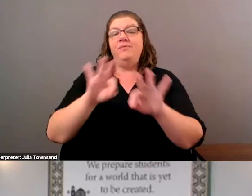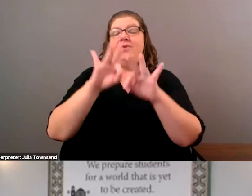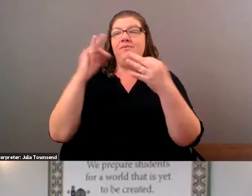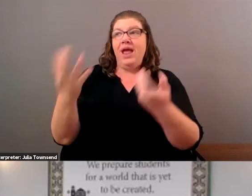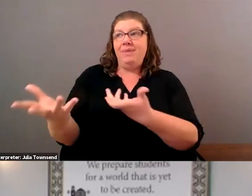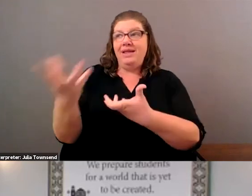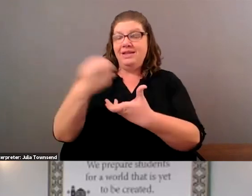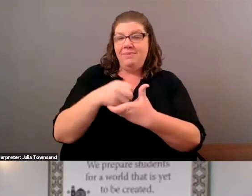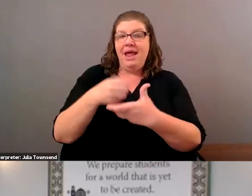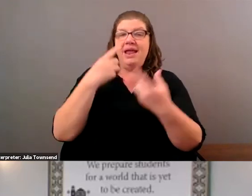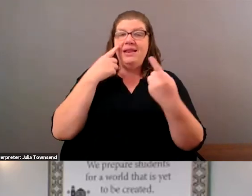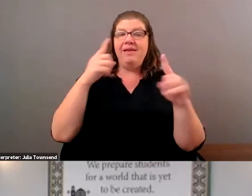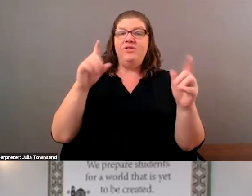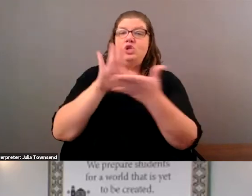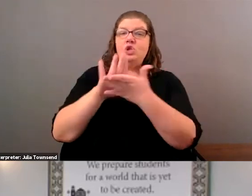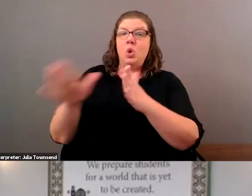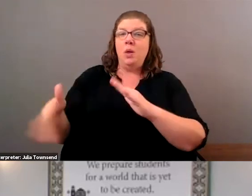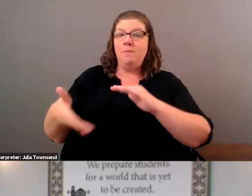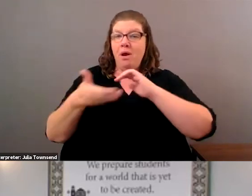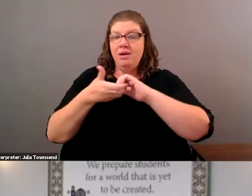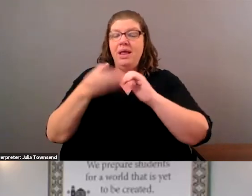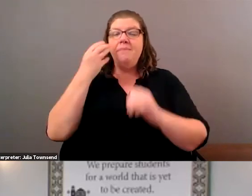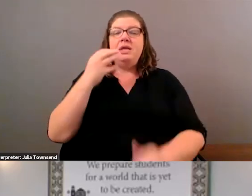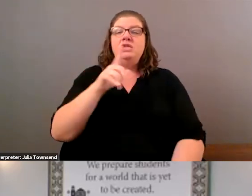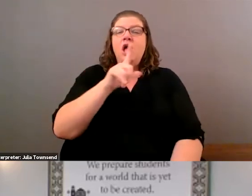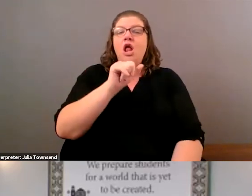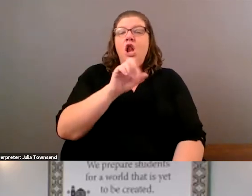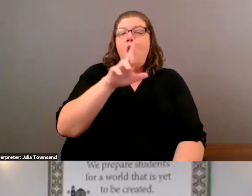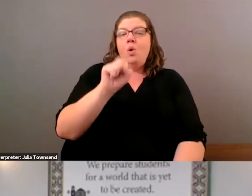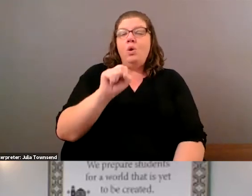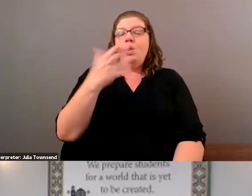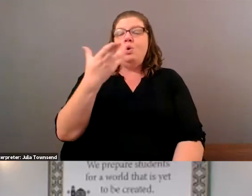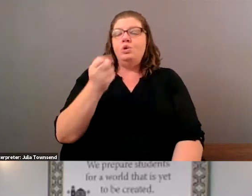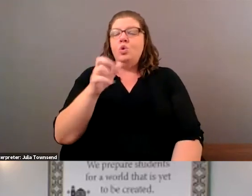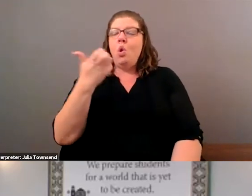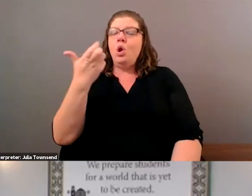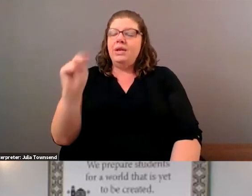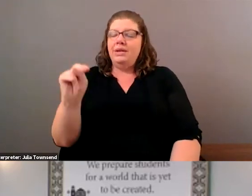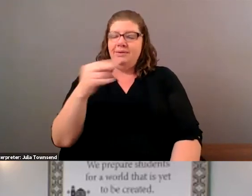school partnerships. Ms. Larios Horton, please.